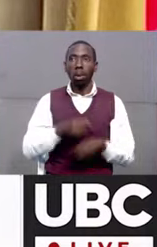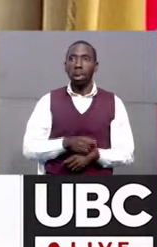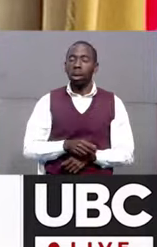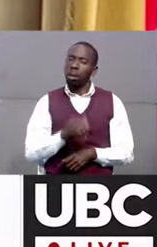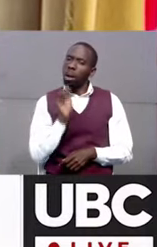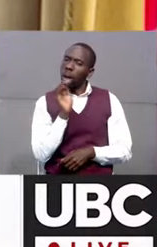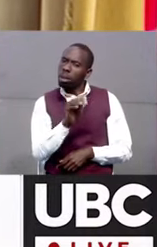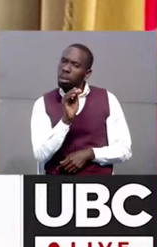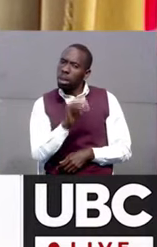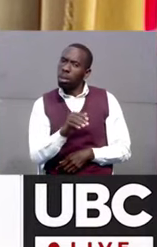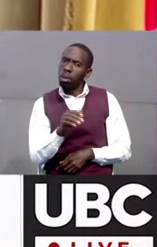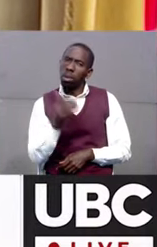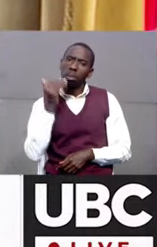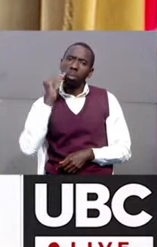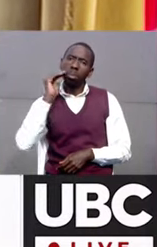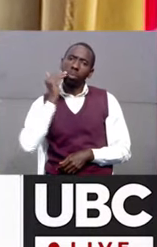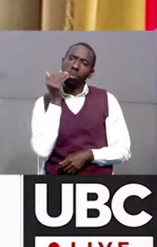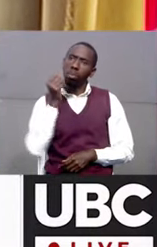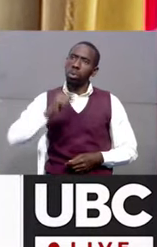about Bunyoro University.